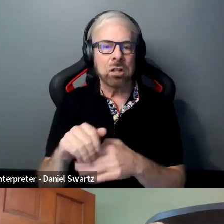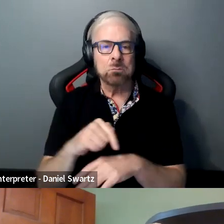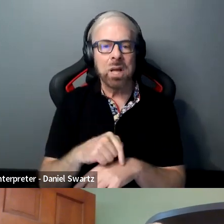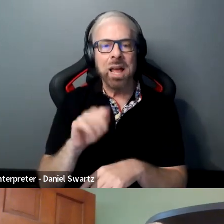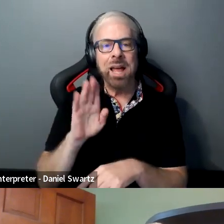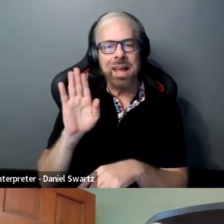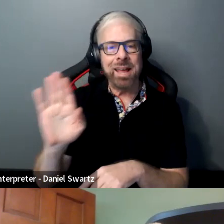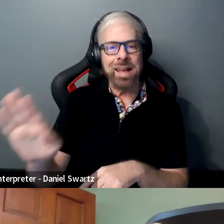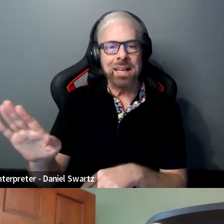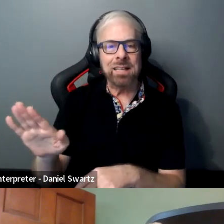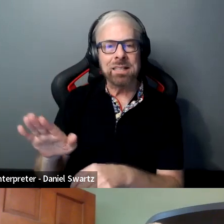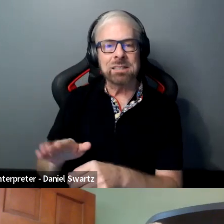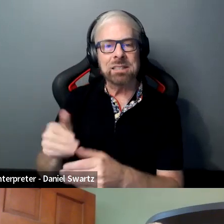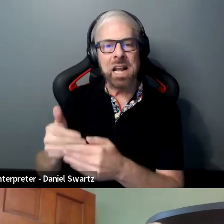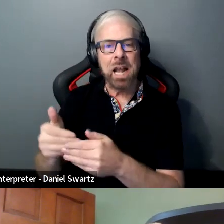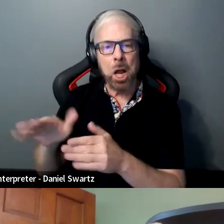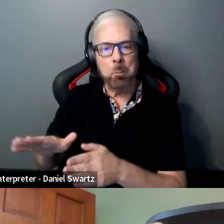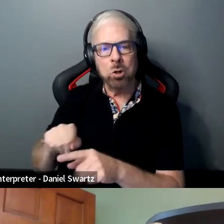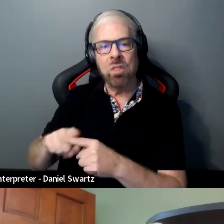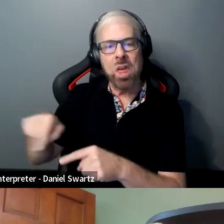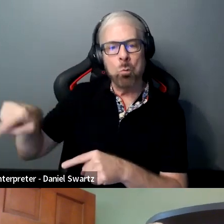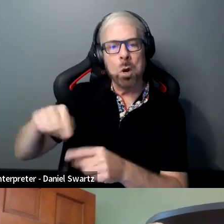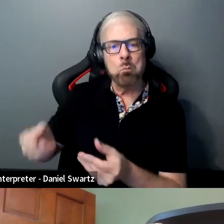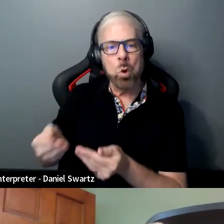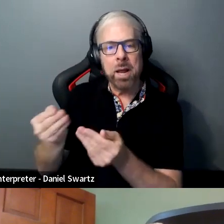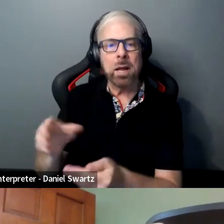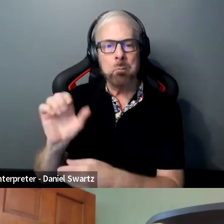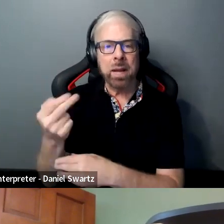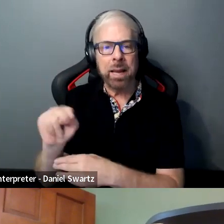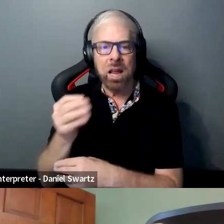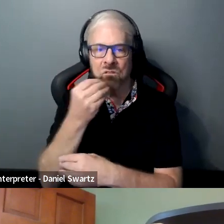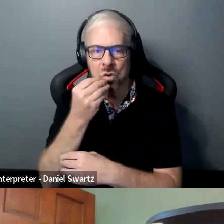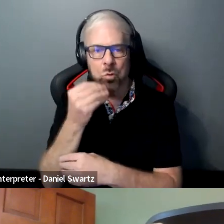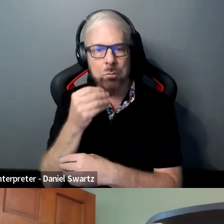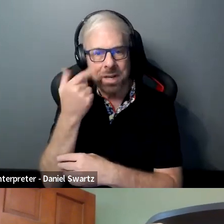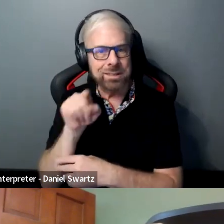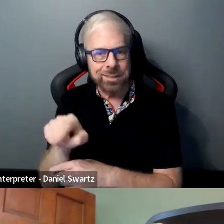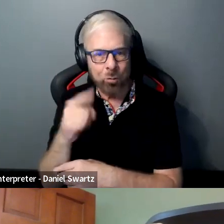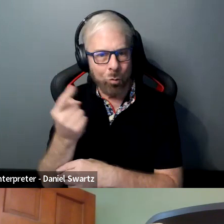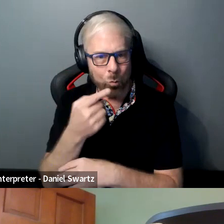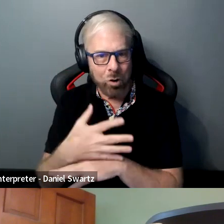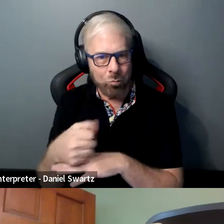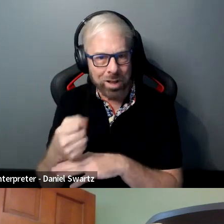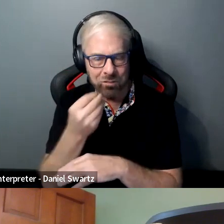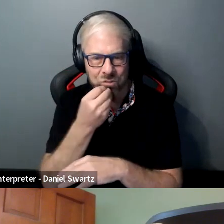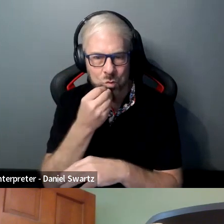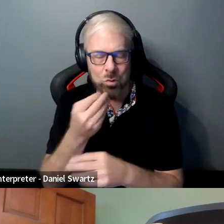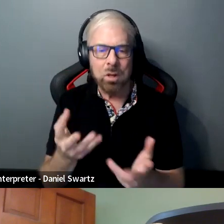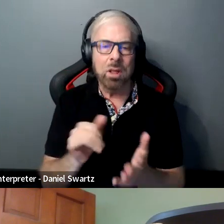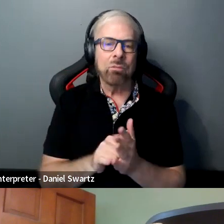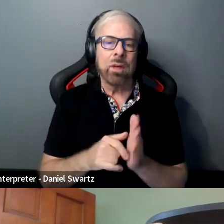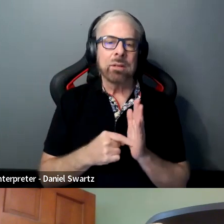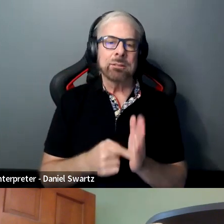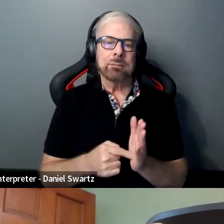bring him canned foods because he always ran out of food. So that's an example